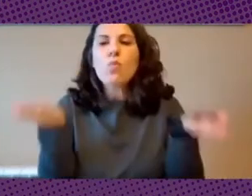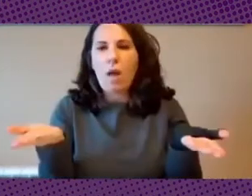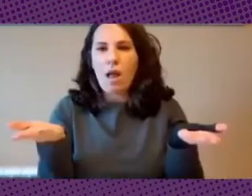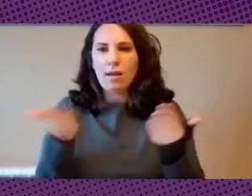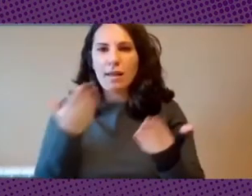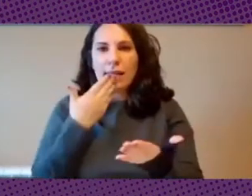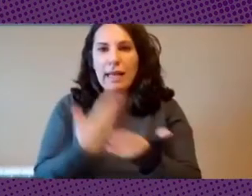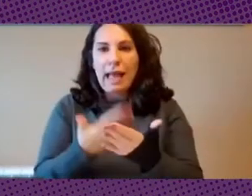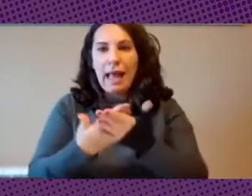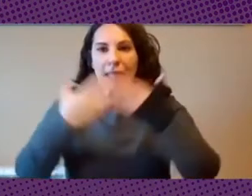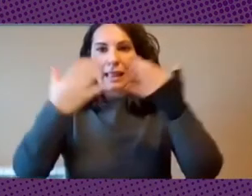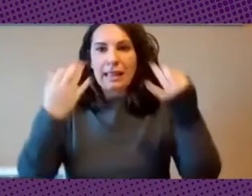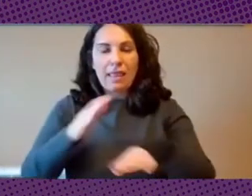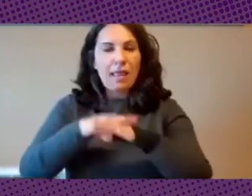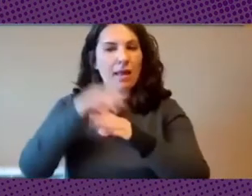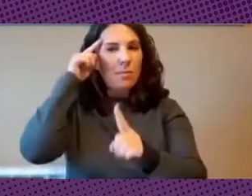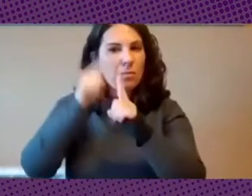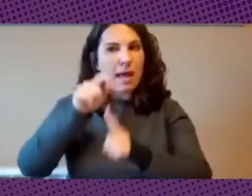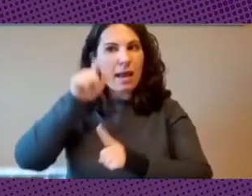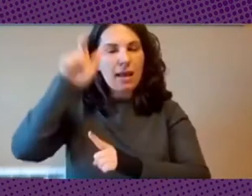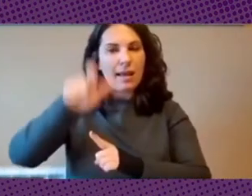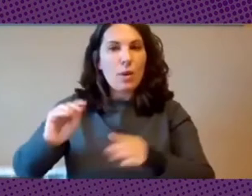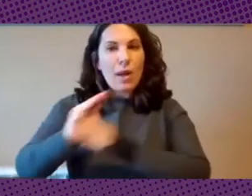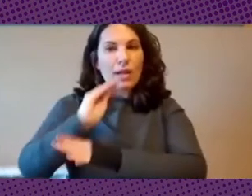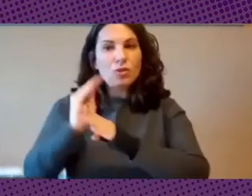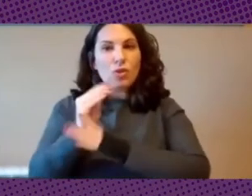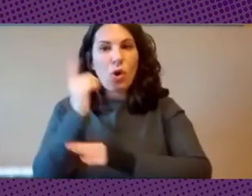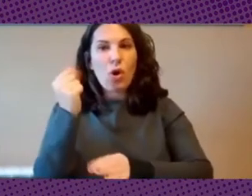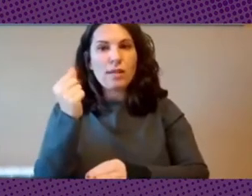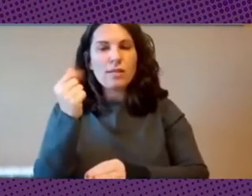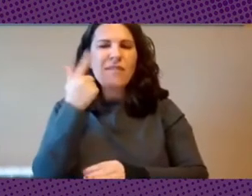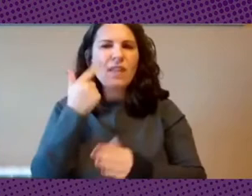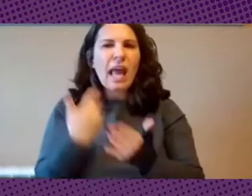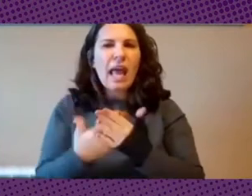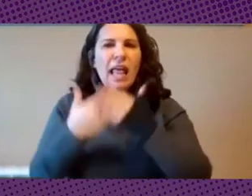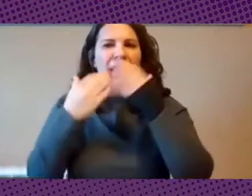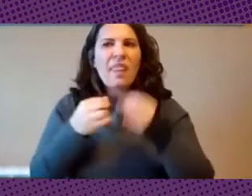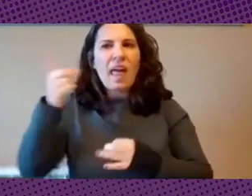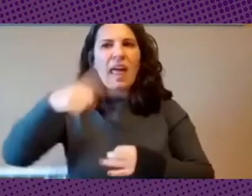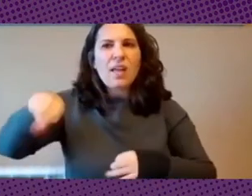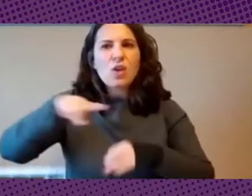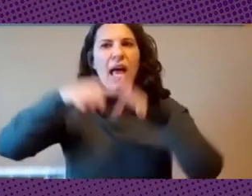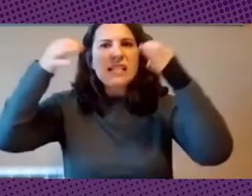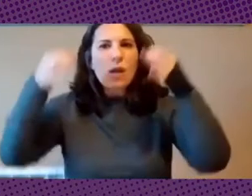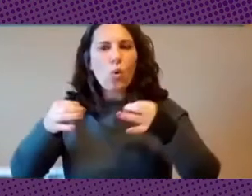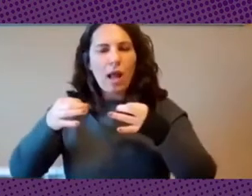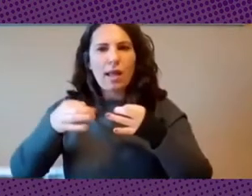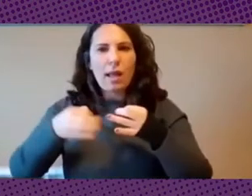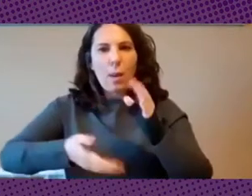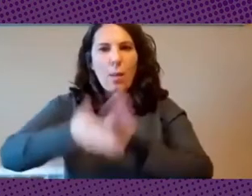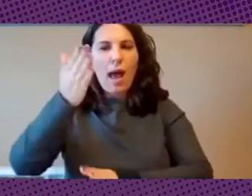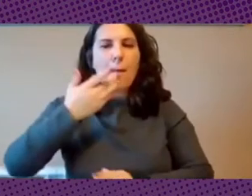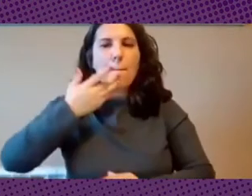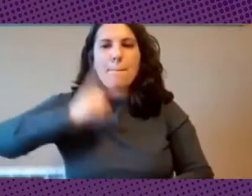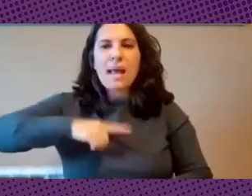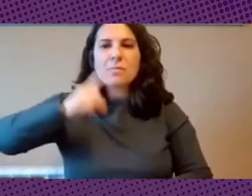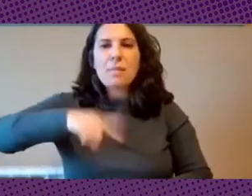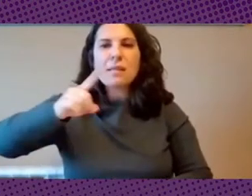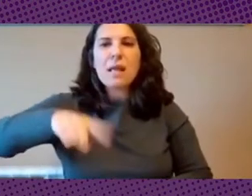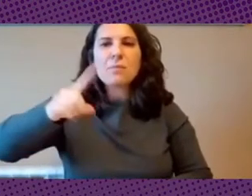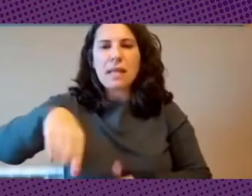question is, how do I make sure that I'm going to be paid every month, that there is a significant cash flow? And in order to make sure that